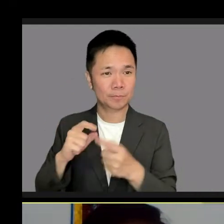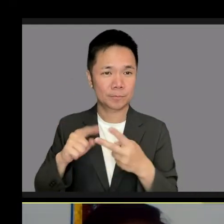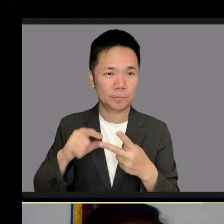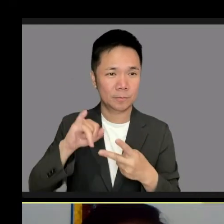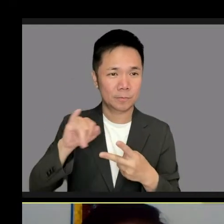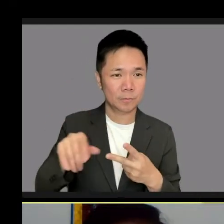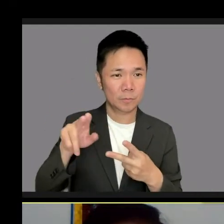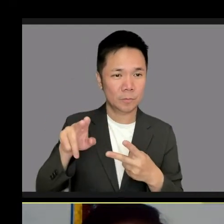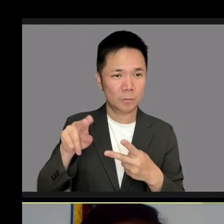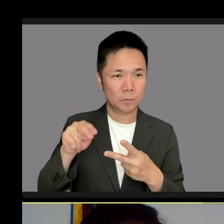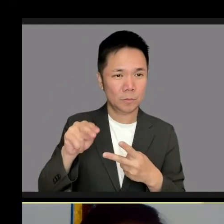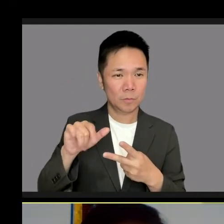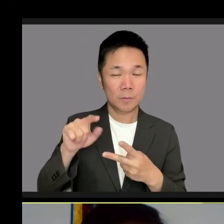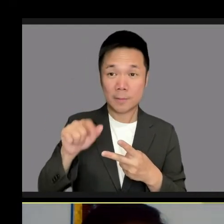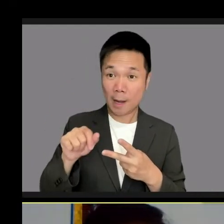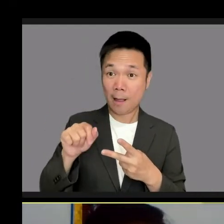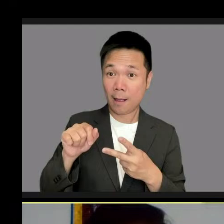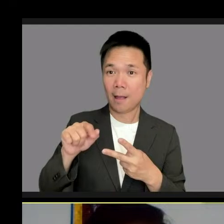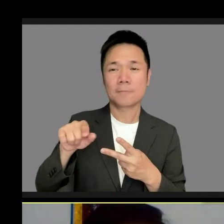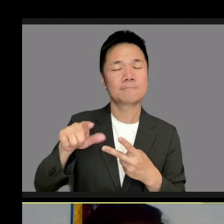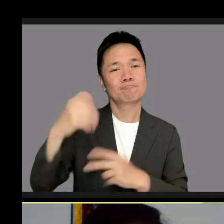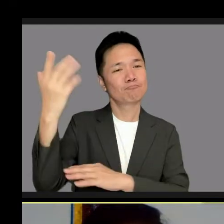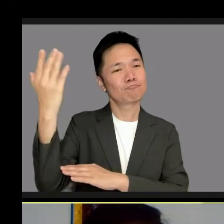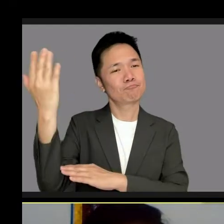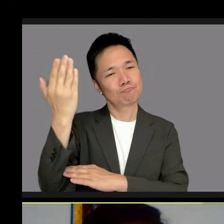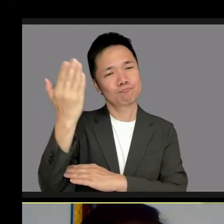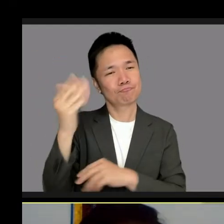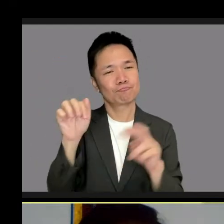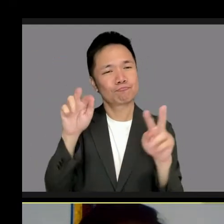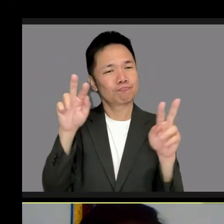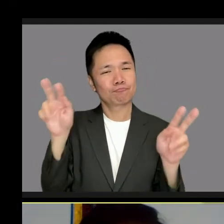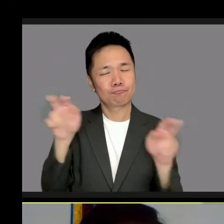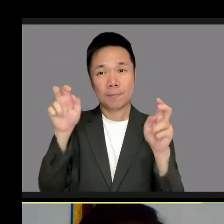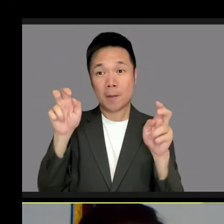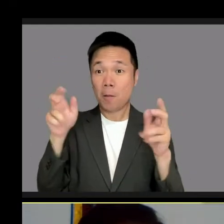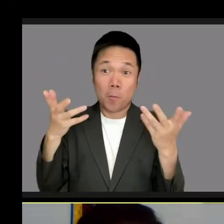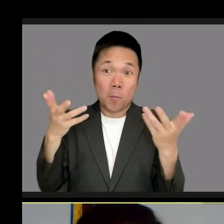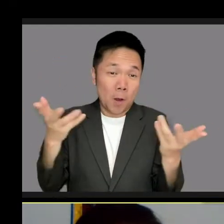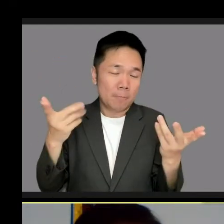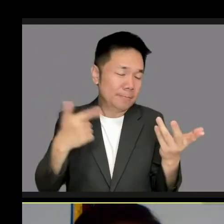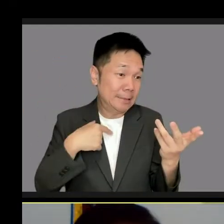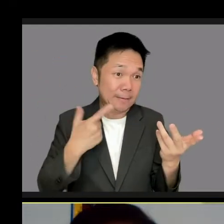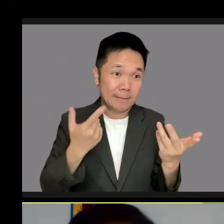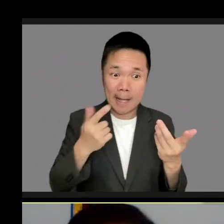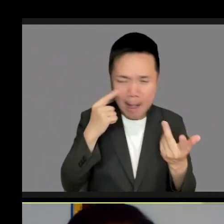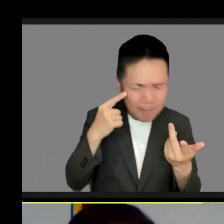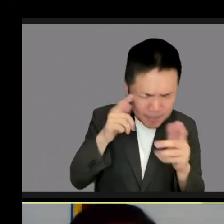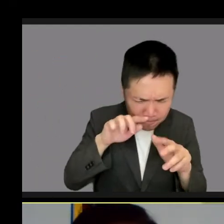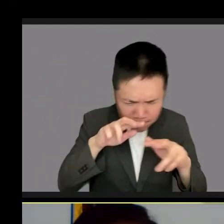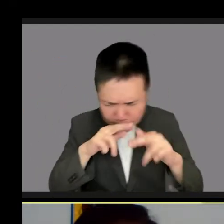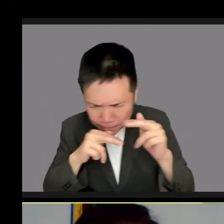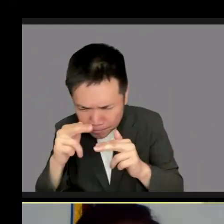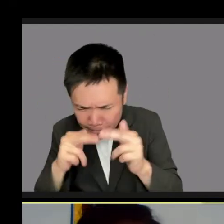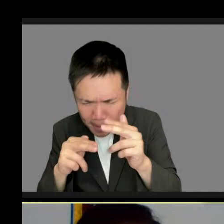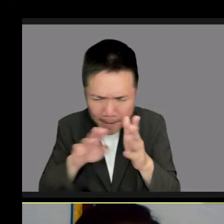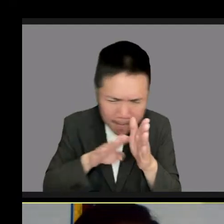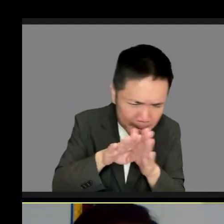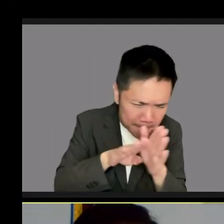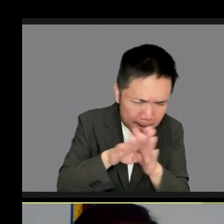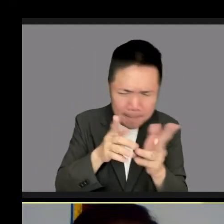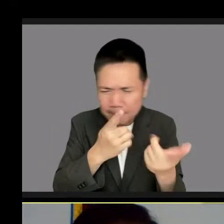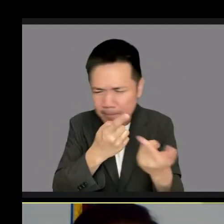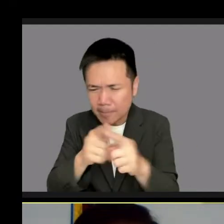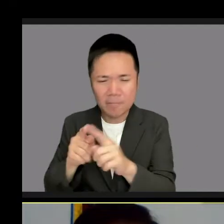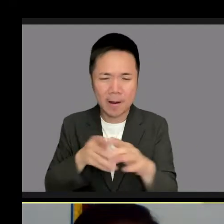would be giving a presentation on the introduction to accessibility development. Uh, so